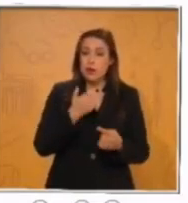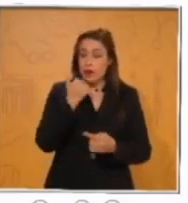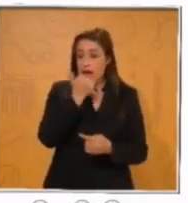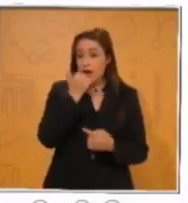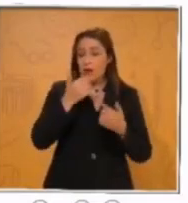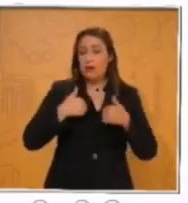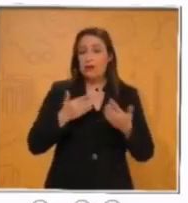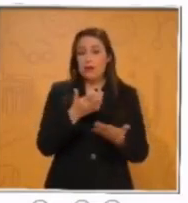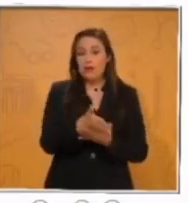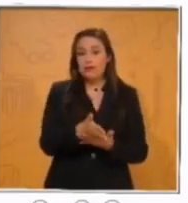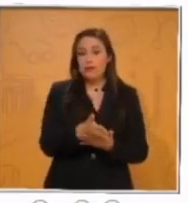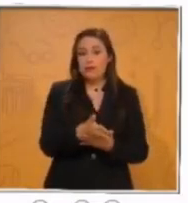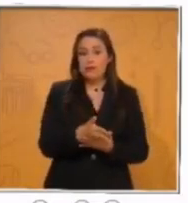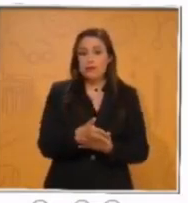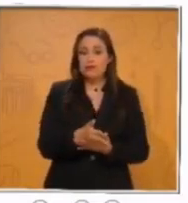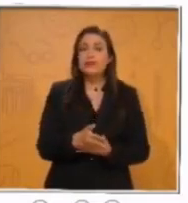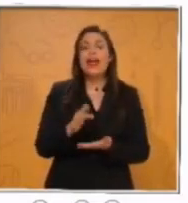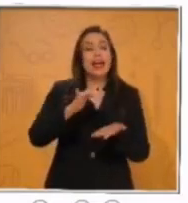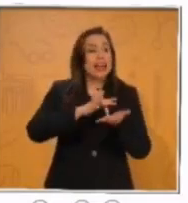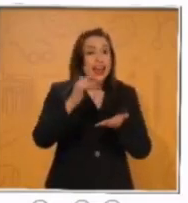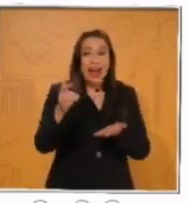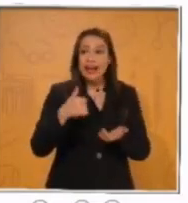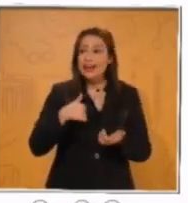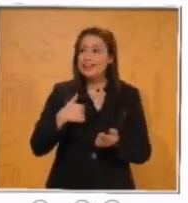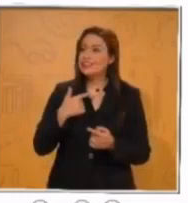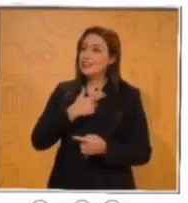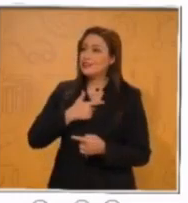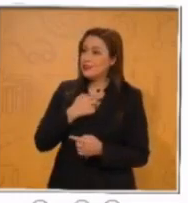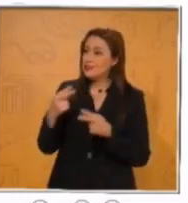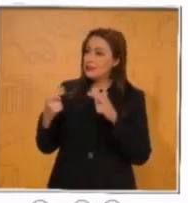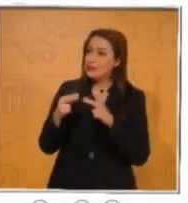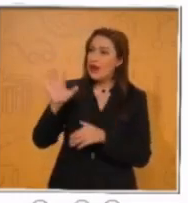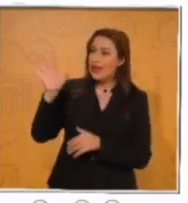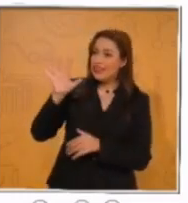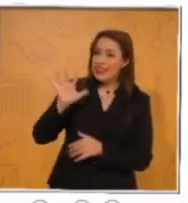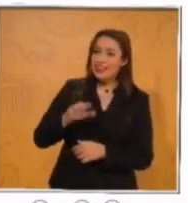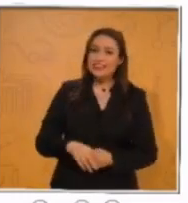you. Thank you. Goodbye.